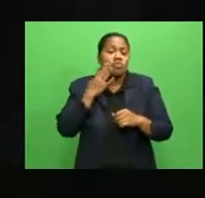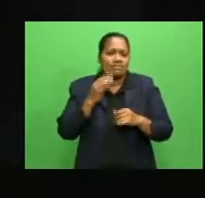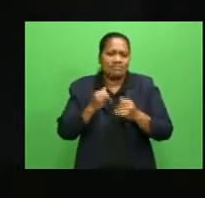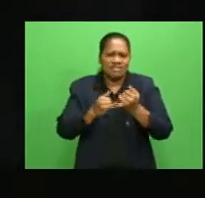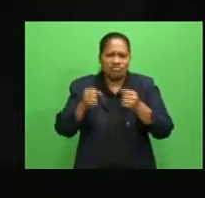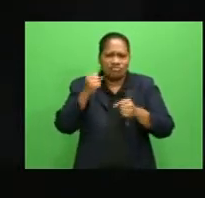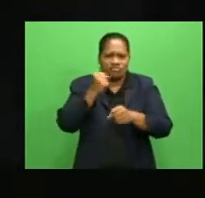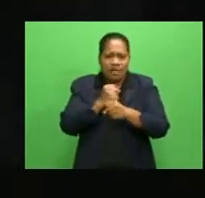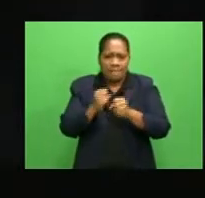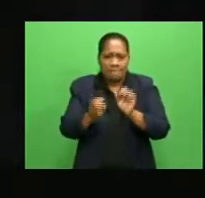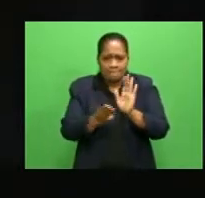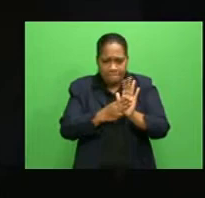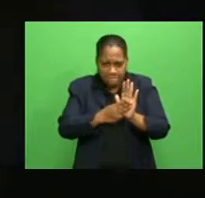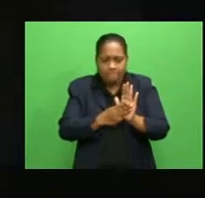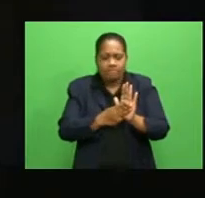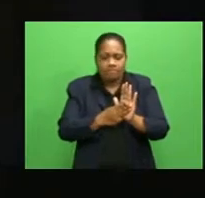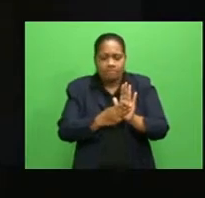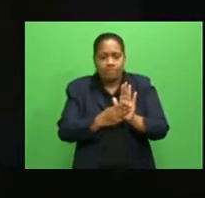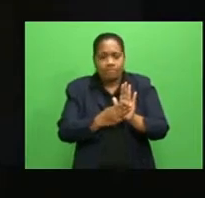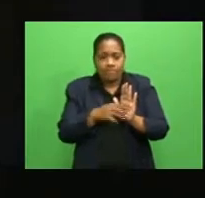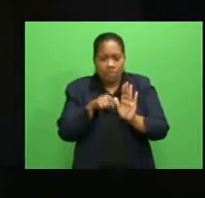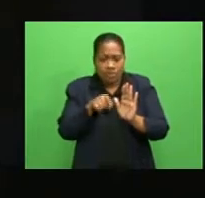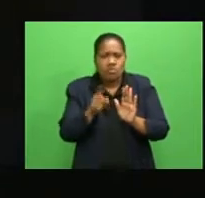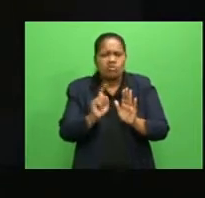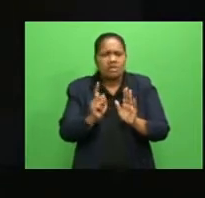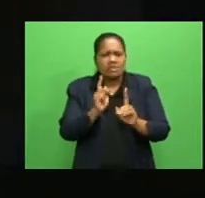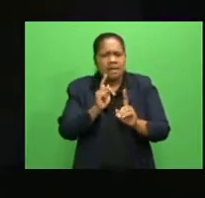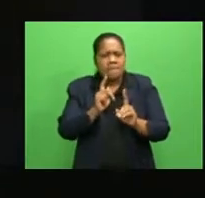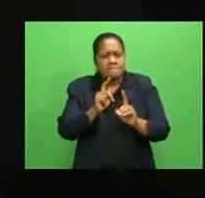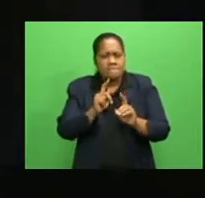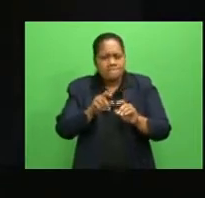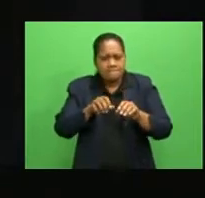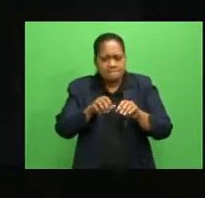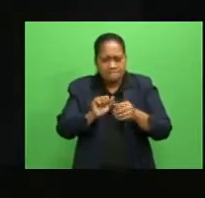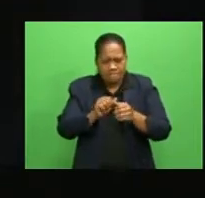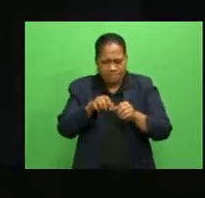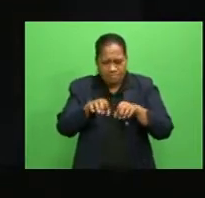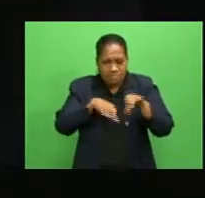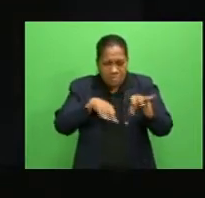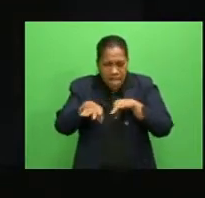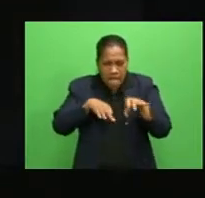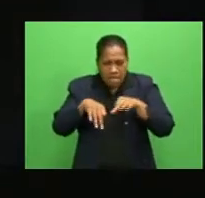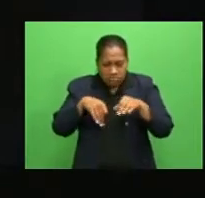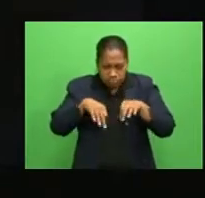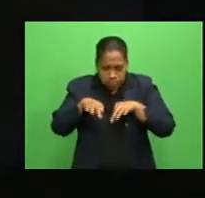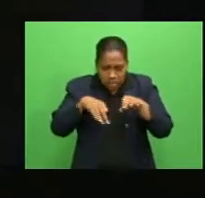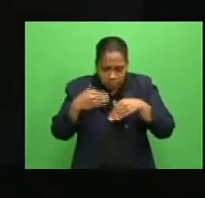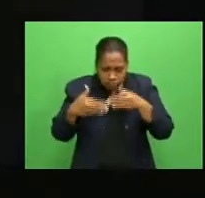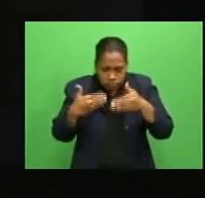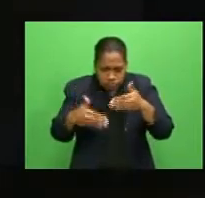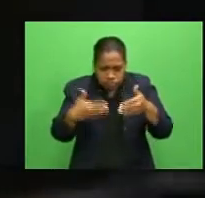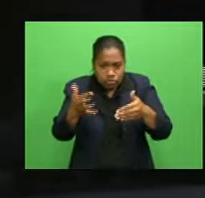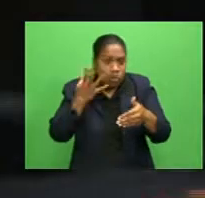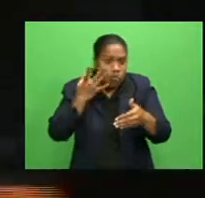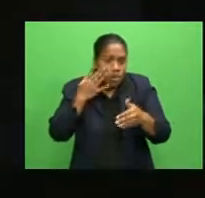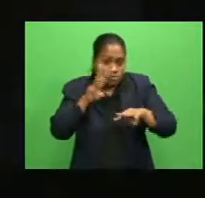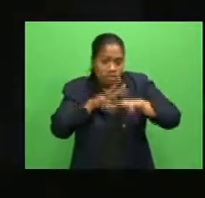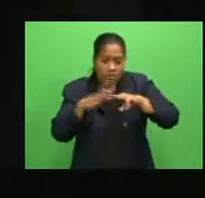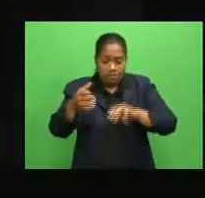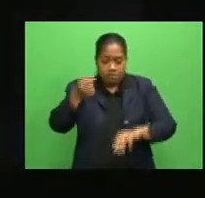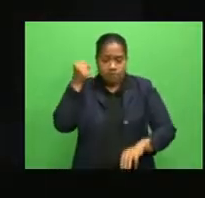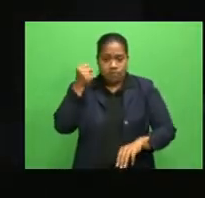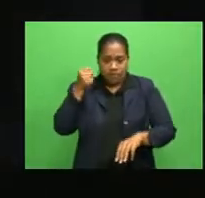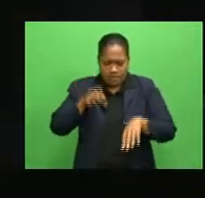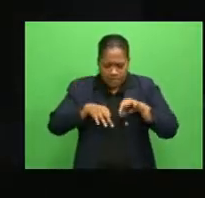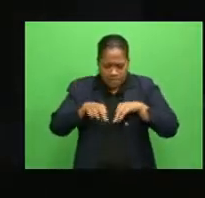more interesting, however, is the political gameplay that went on while SODELPA was suspended. A party faction